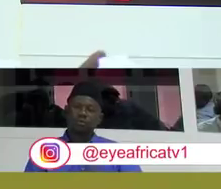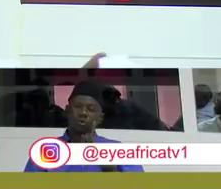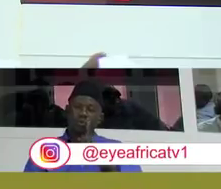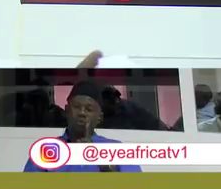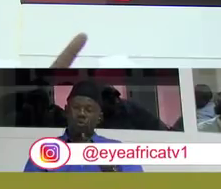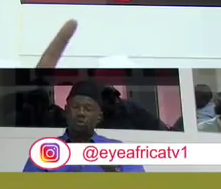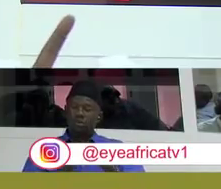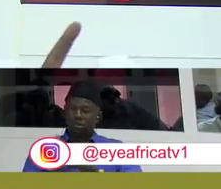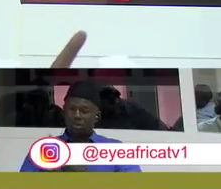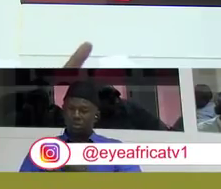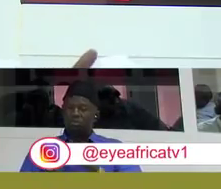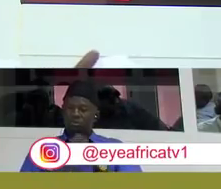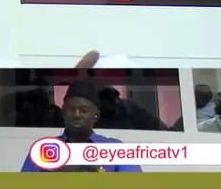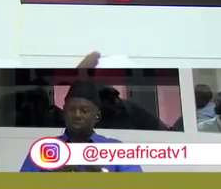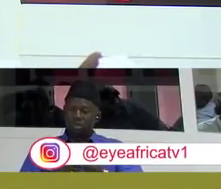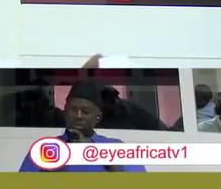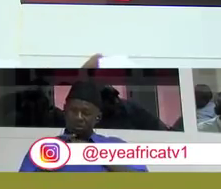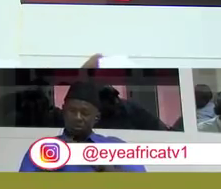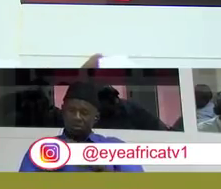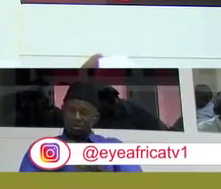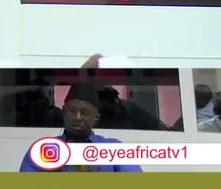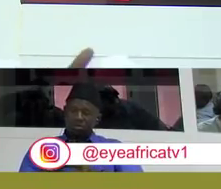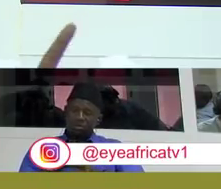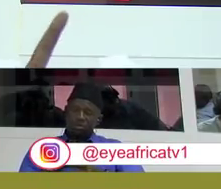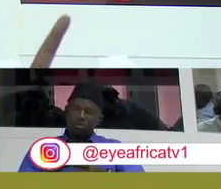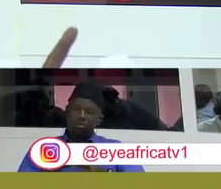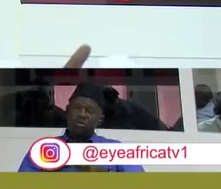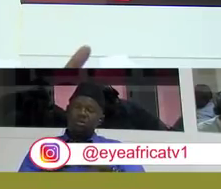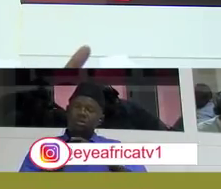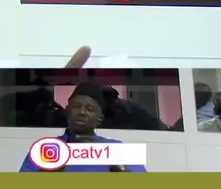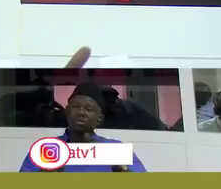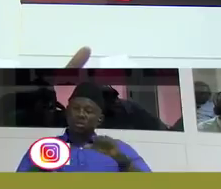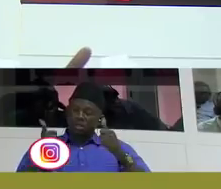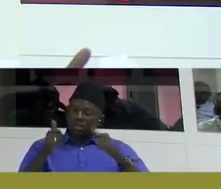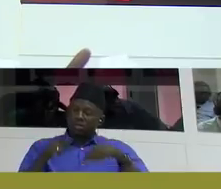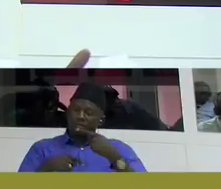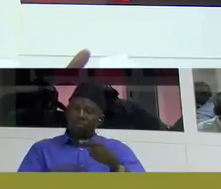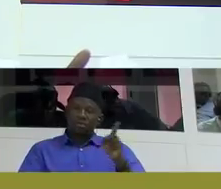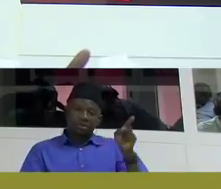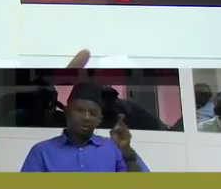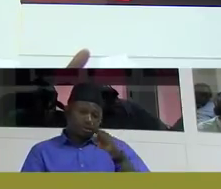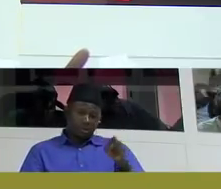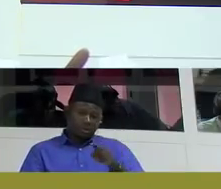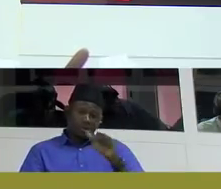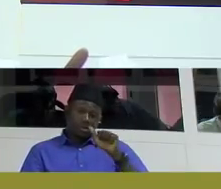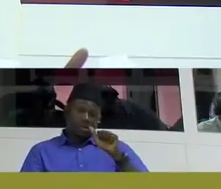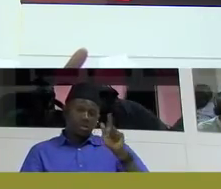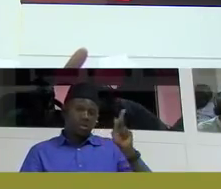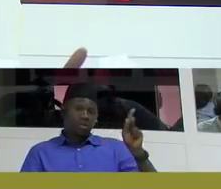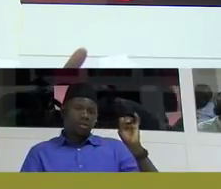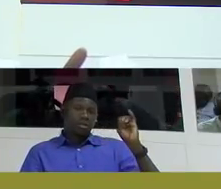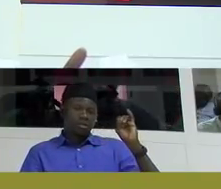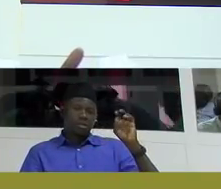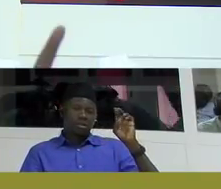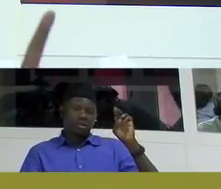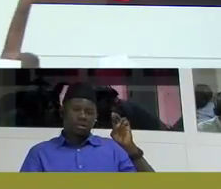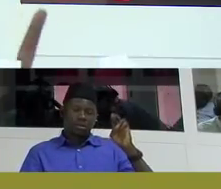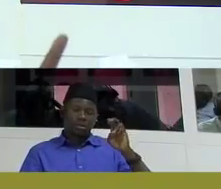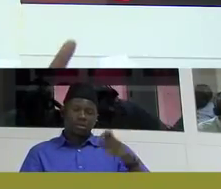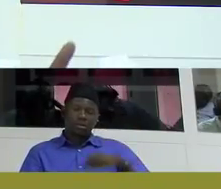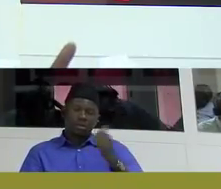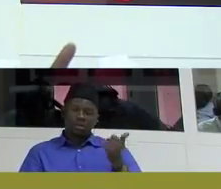from Zakir making that visit and those public lectures, and